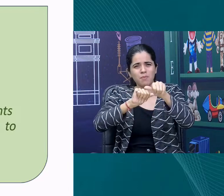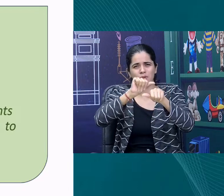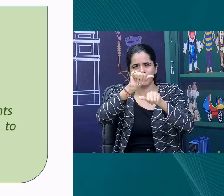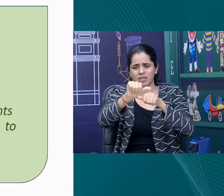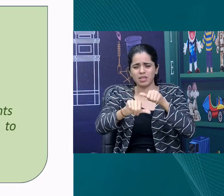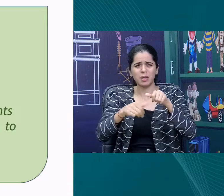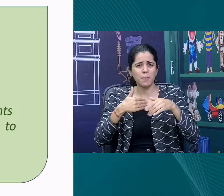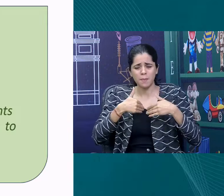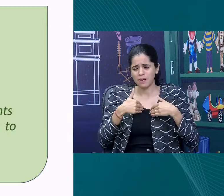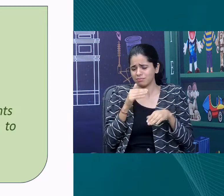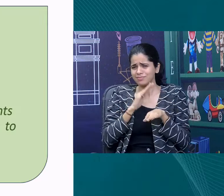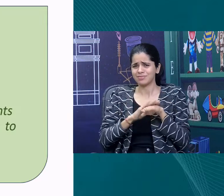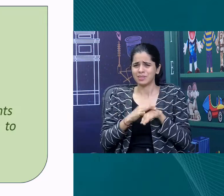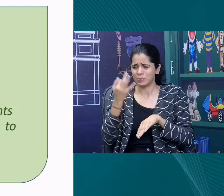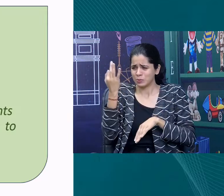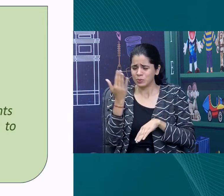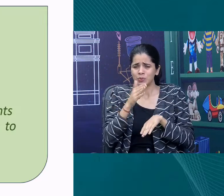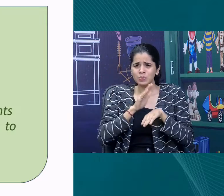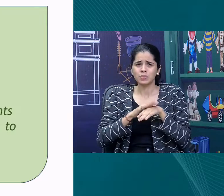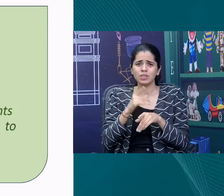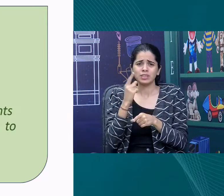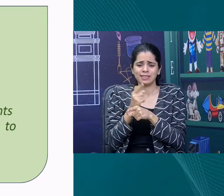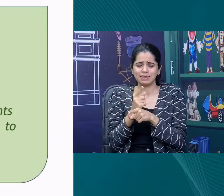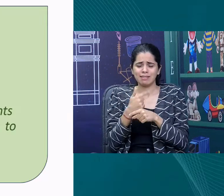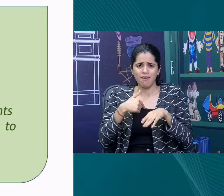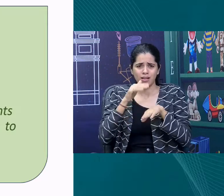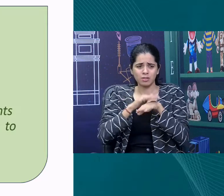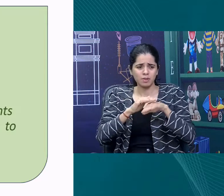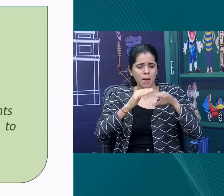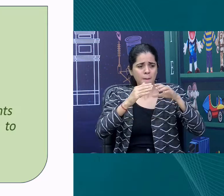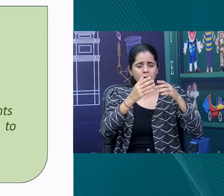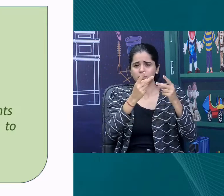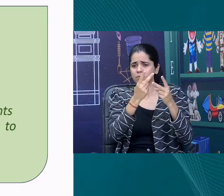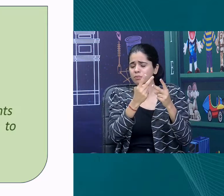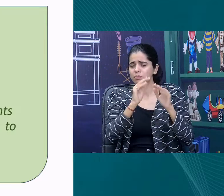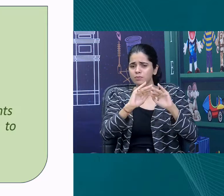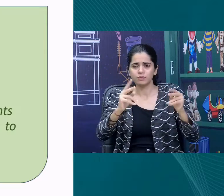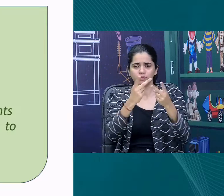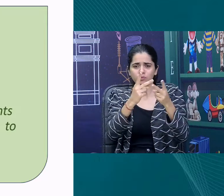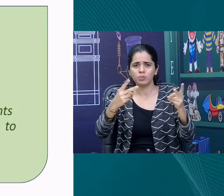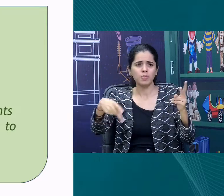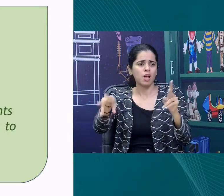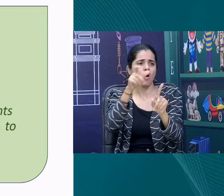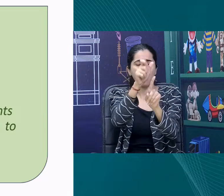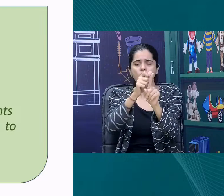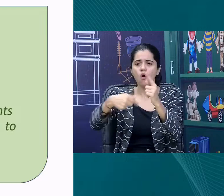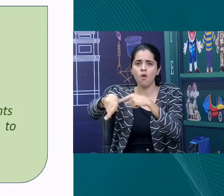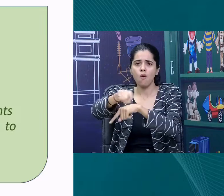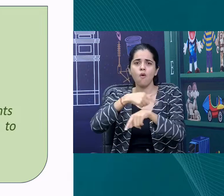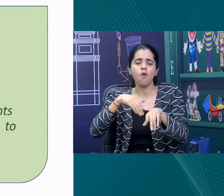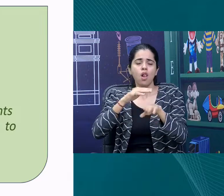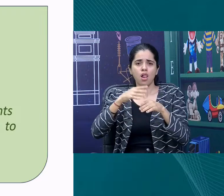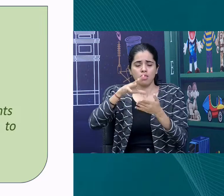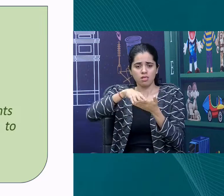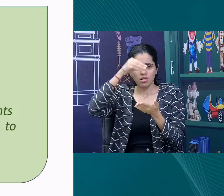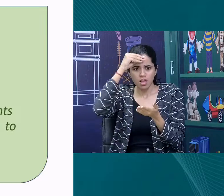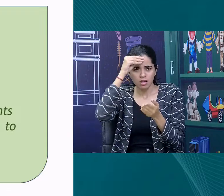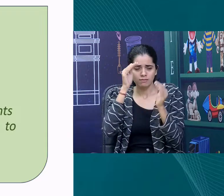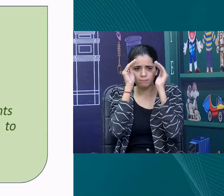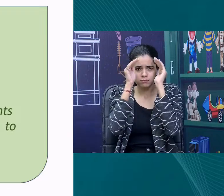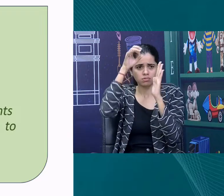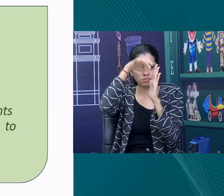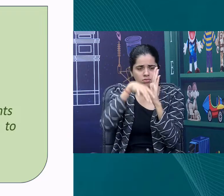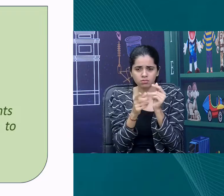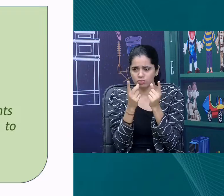not experienced it. We have never been in a classroom which was differentiated. So I think this is a concept for us to experience and learn. So